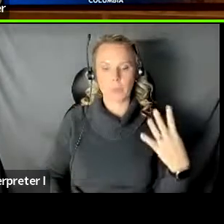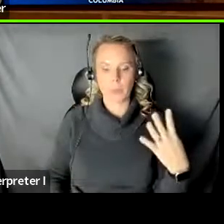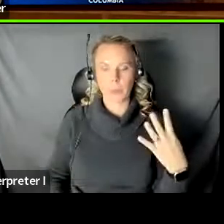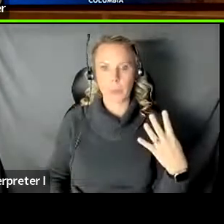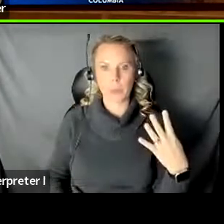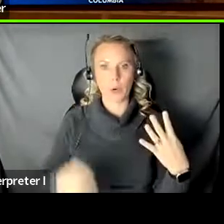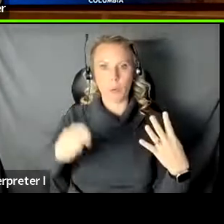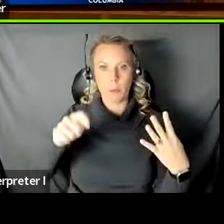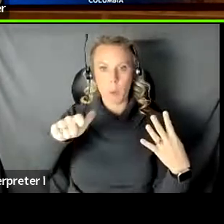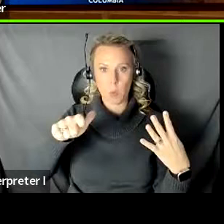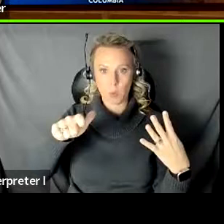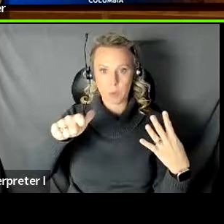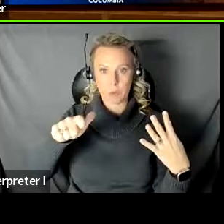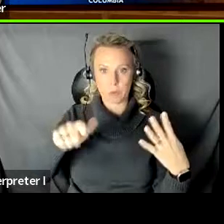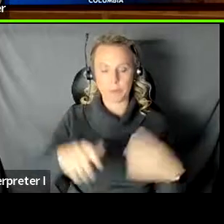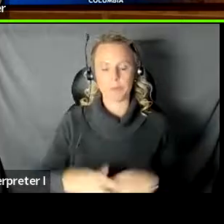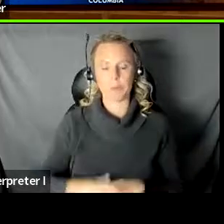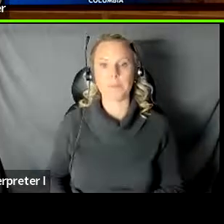is removed.